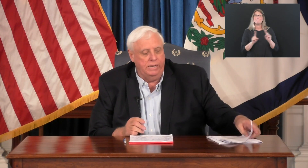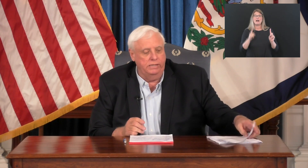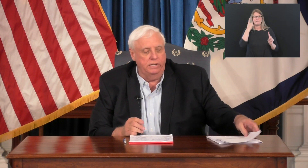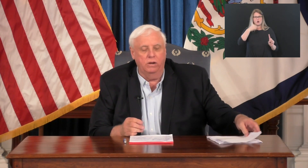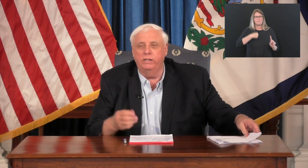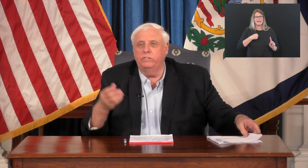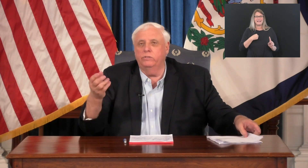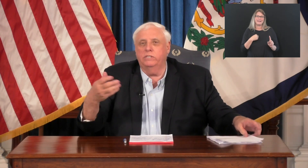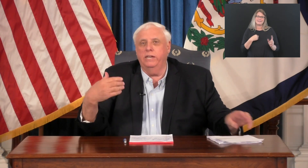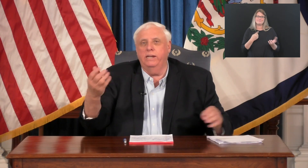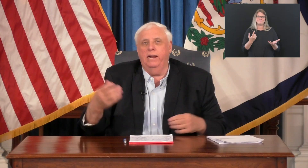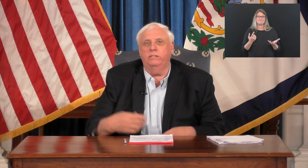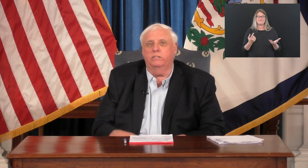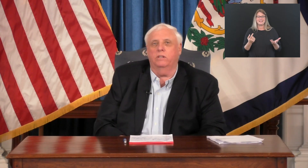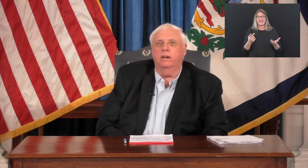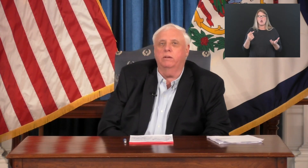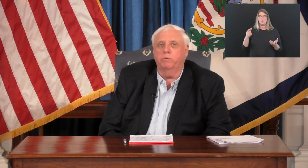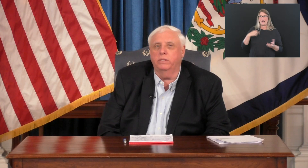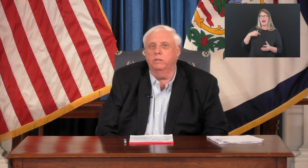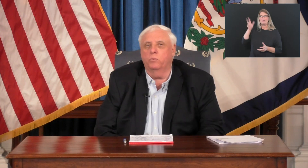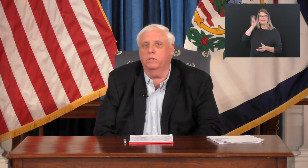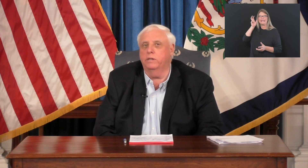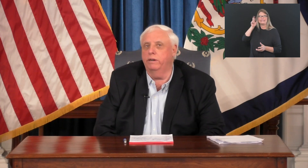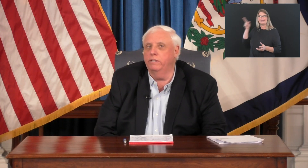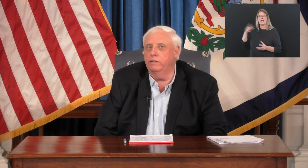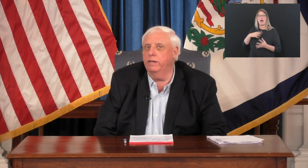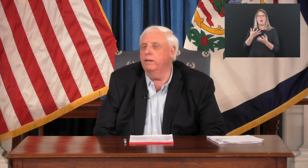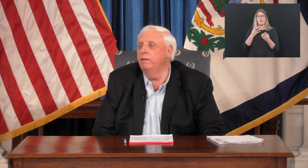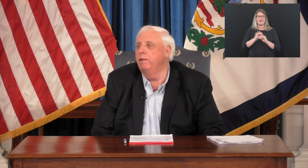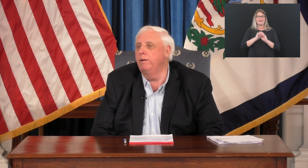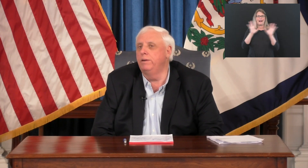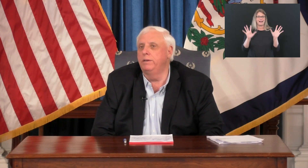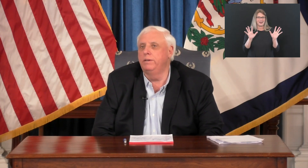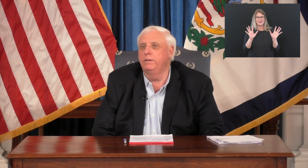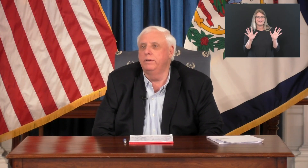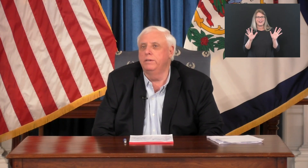me, as you were saying that, I just thought I could bring a little more clarity to that.